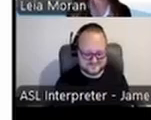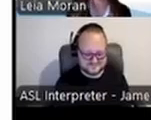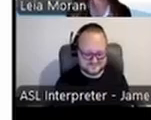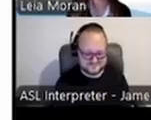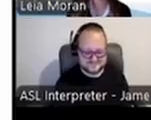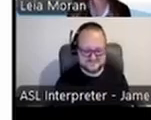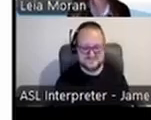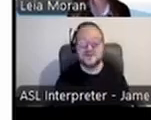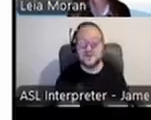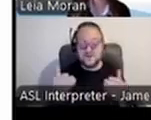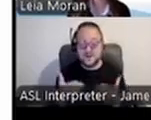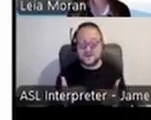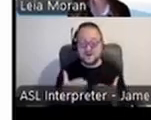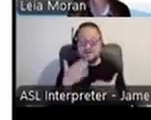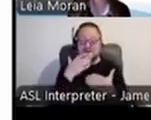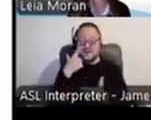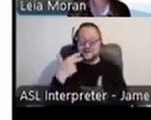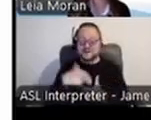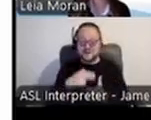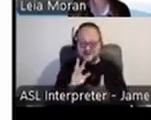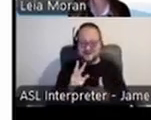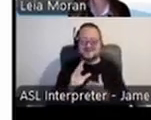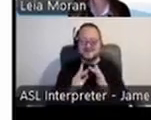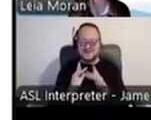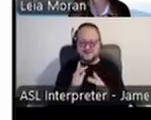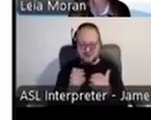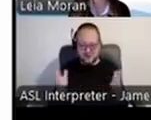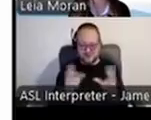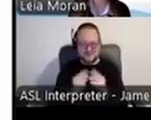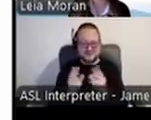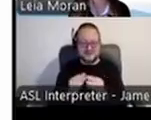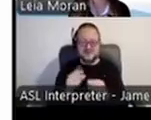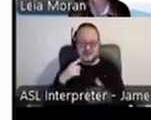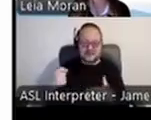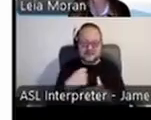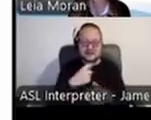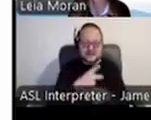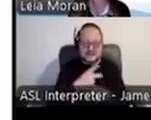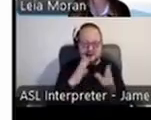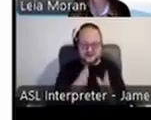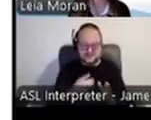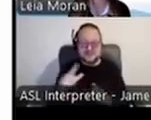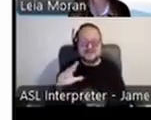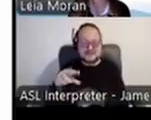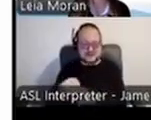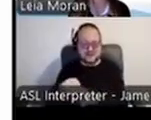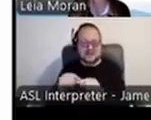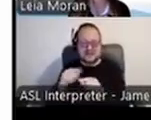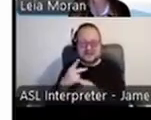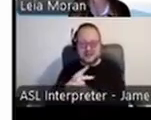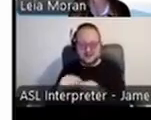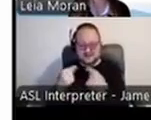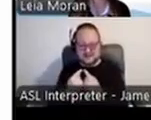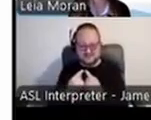Welcome, and thank you for joining this webinar focused on integrating caregivers as care team partners, hosted by the National Caregiver